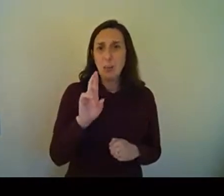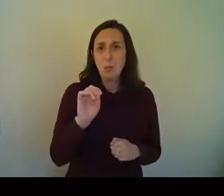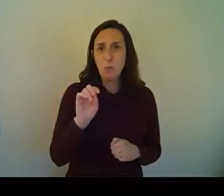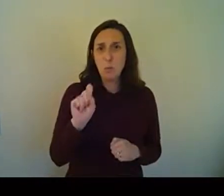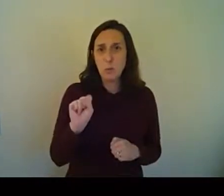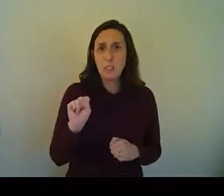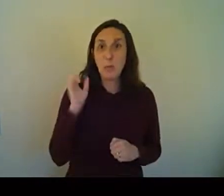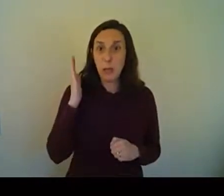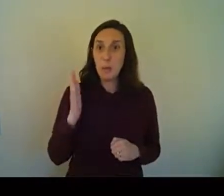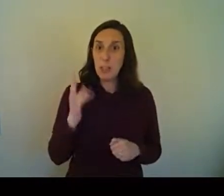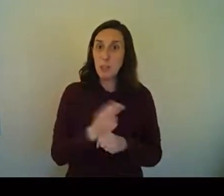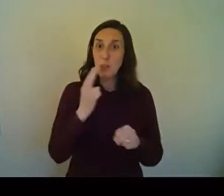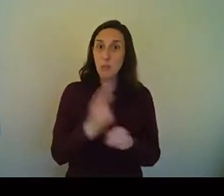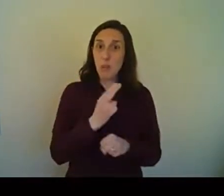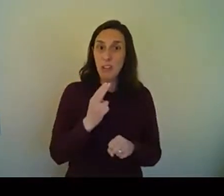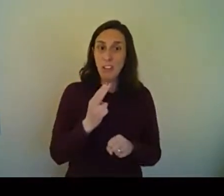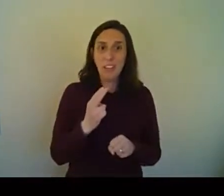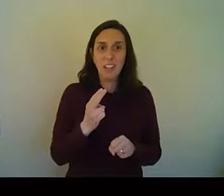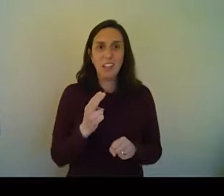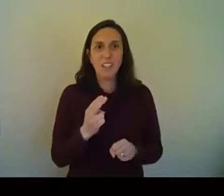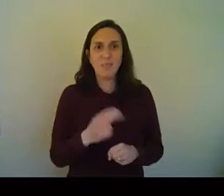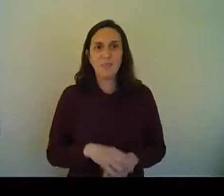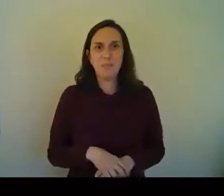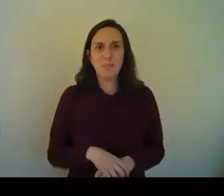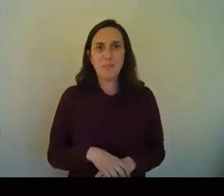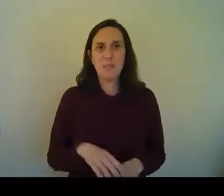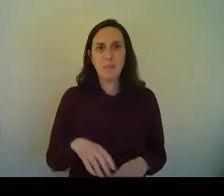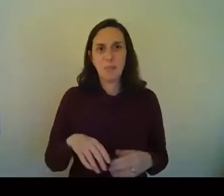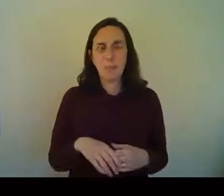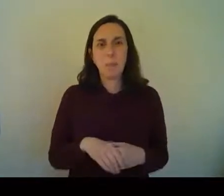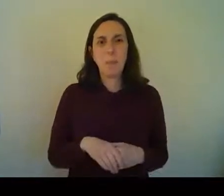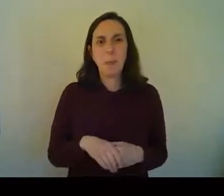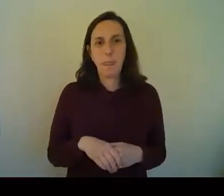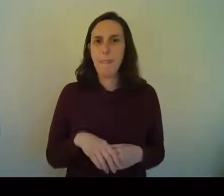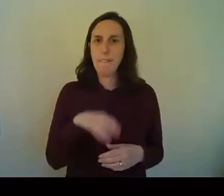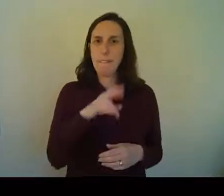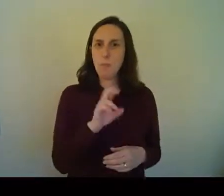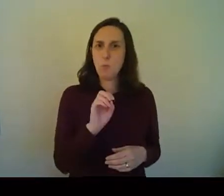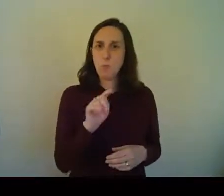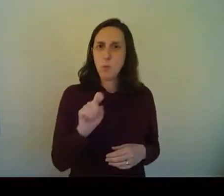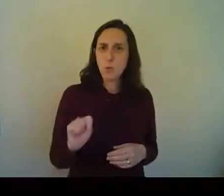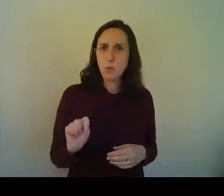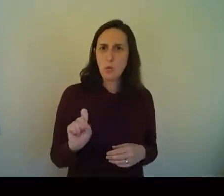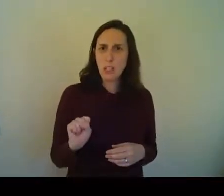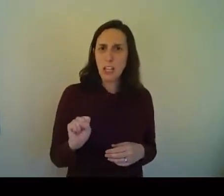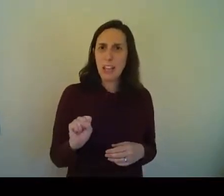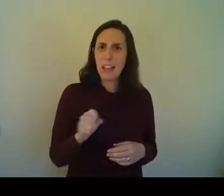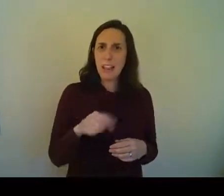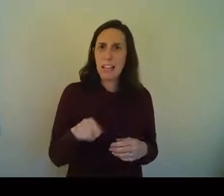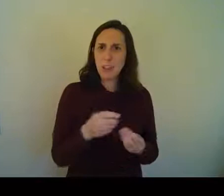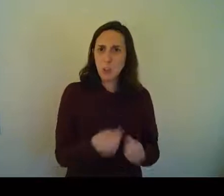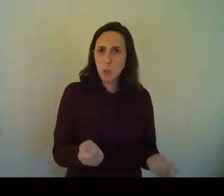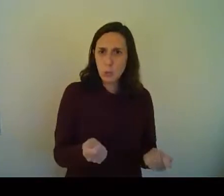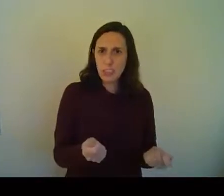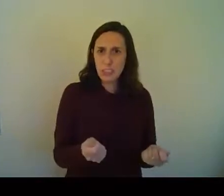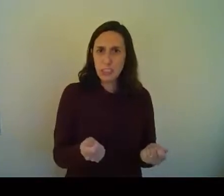with it. Right? That wasn't the full purpose of it. In fact, roots are solutions. They tend to be the best place to set up equations